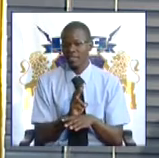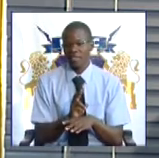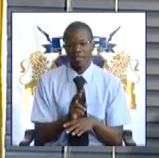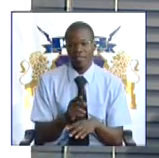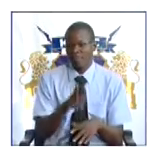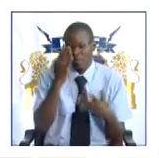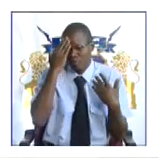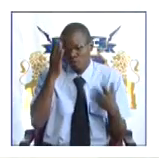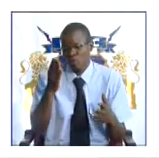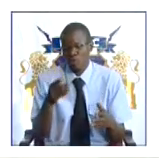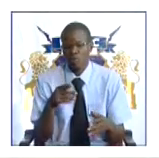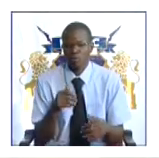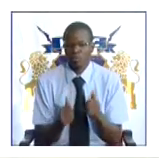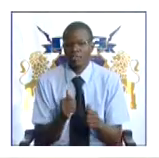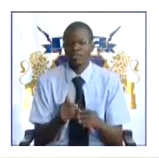which are tests.